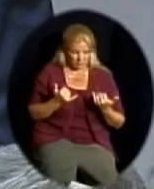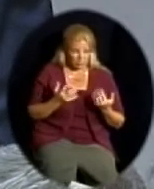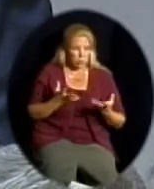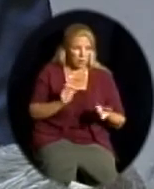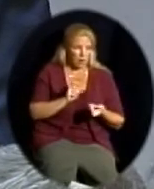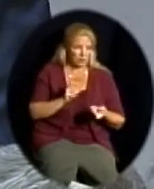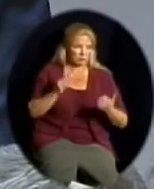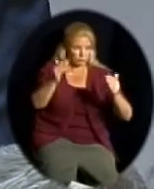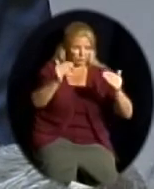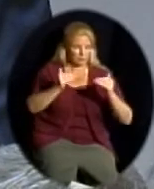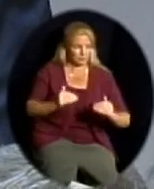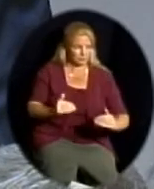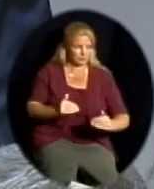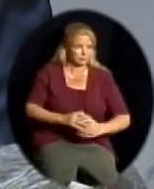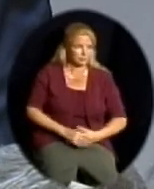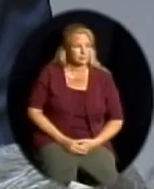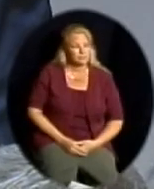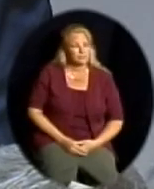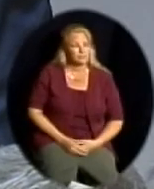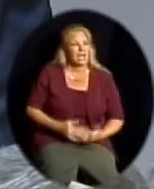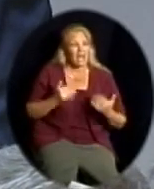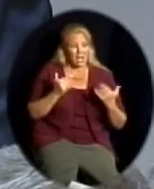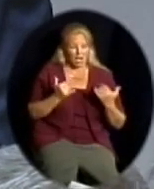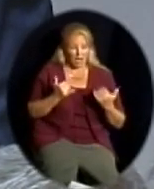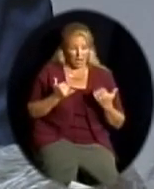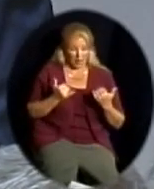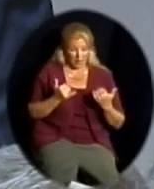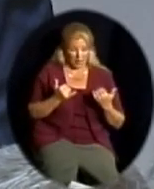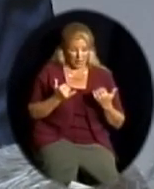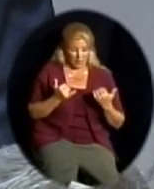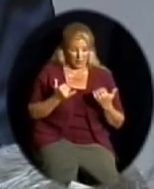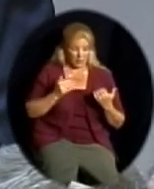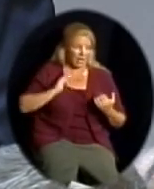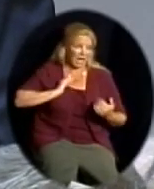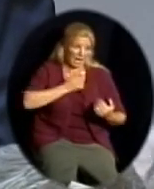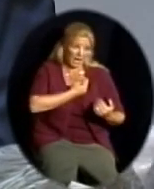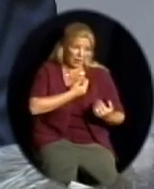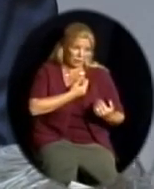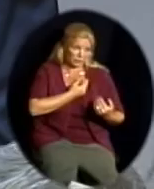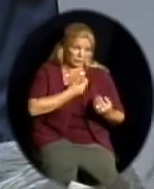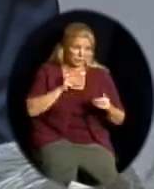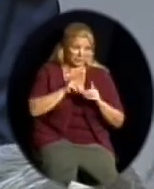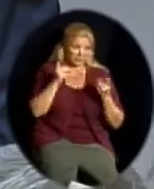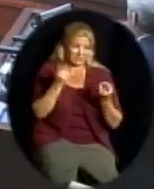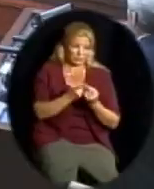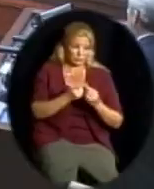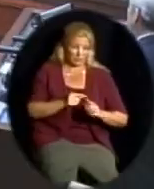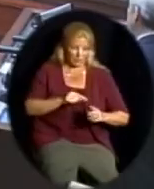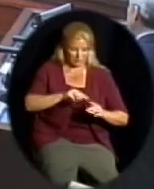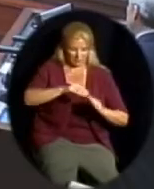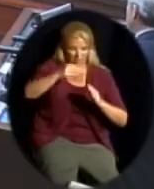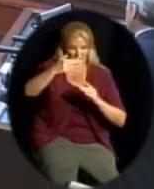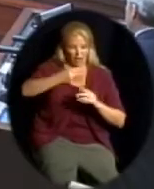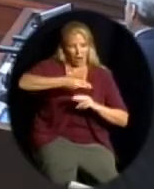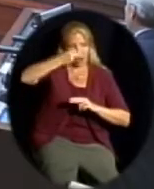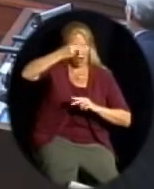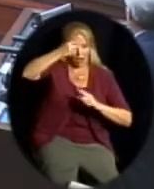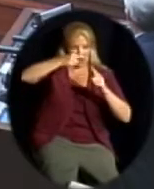We're sitting at a point that is at one of the high points, and we have some opportunities to maintain